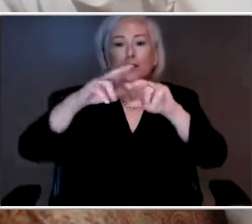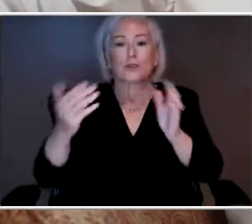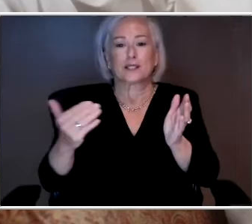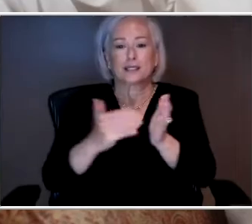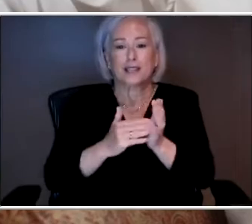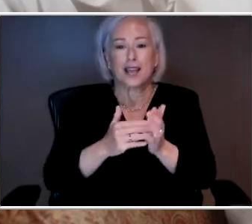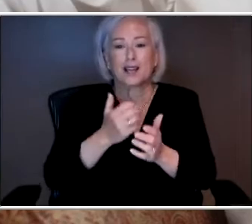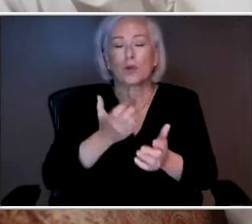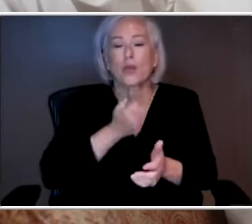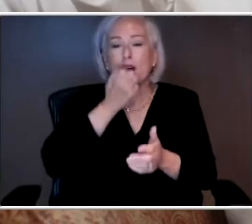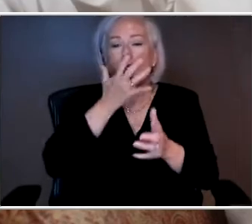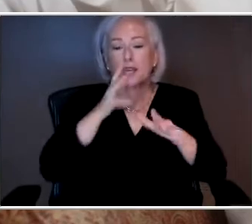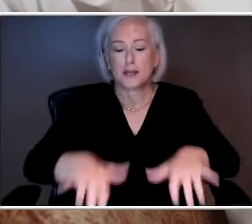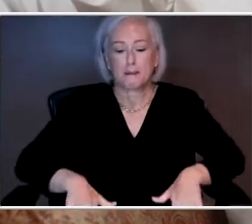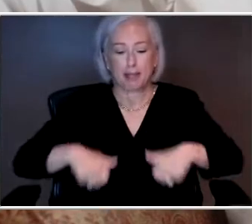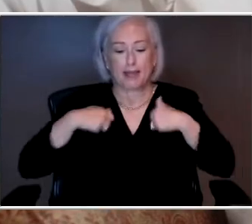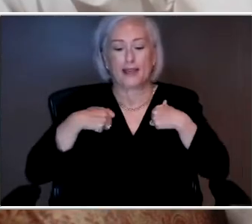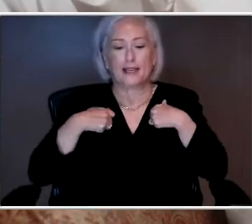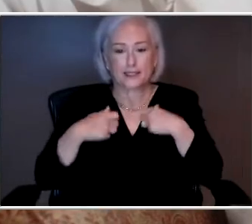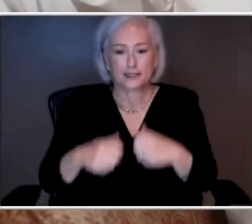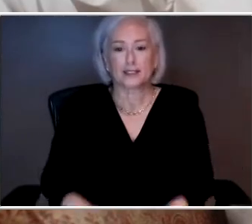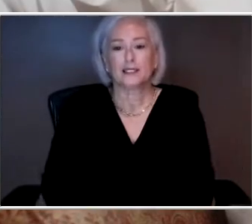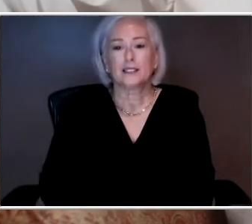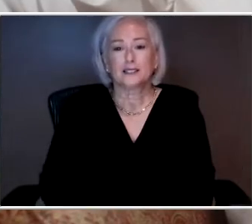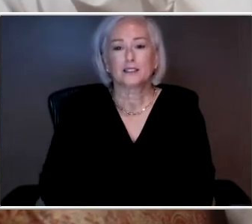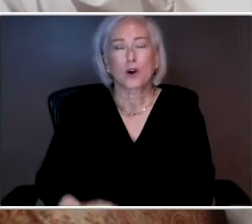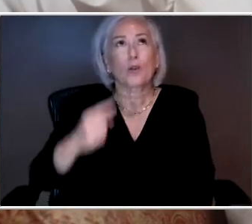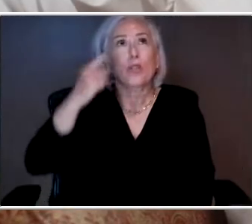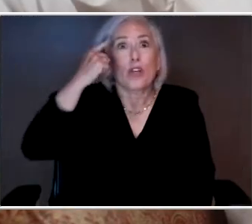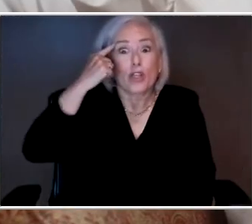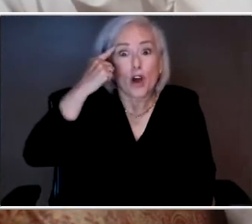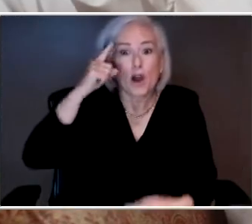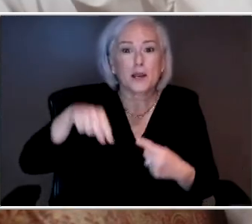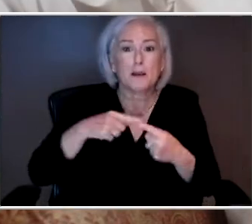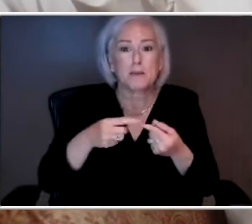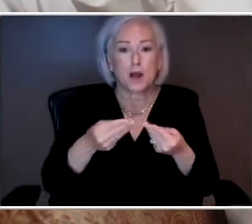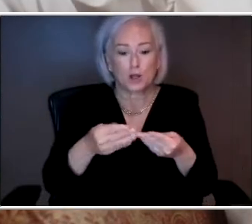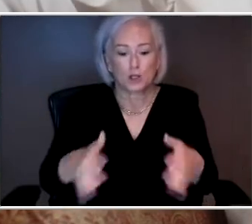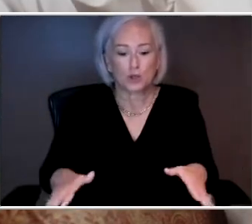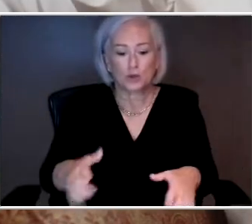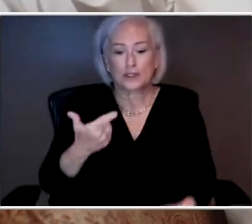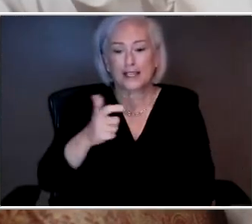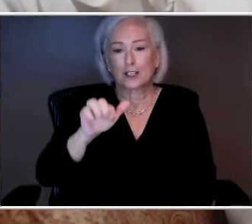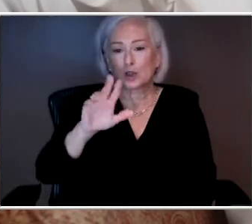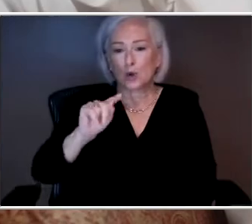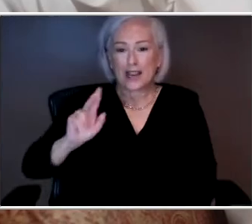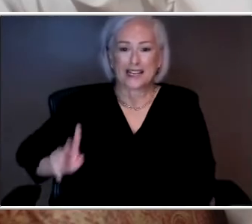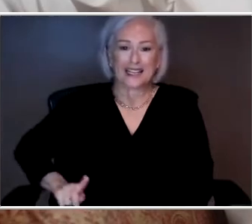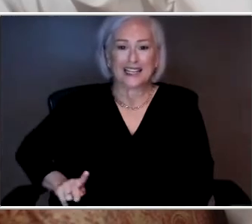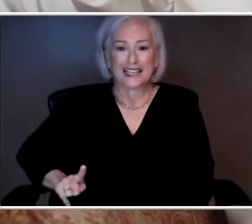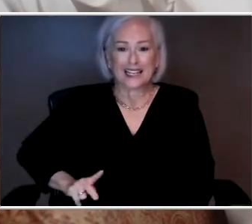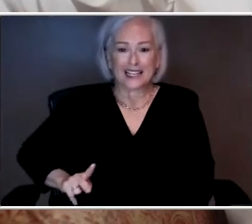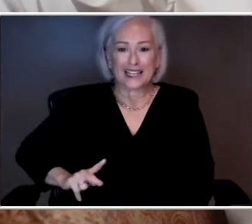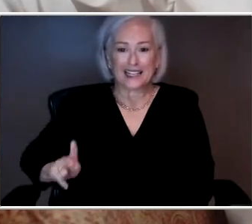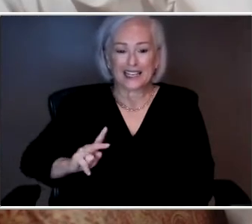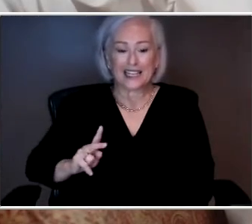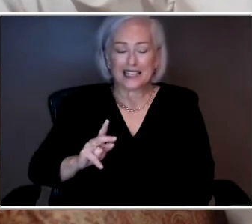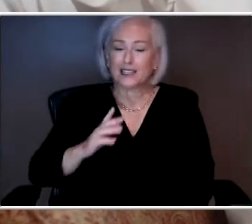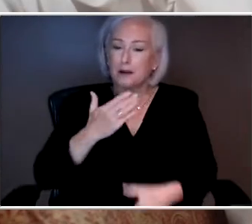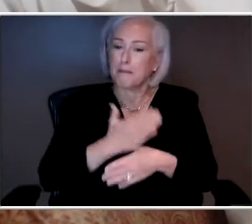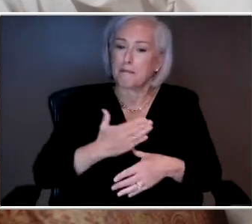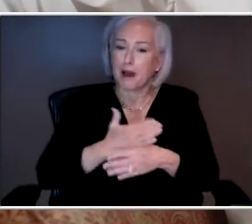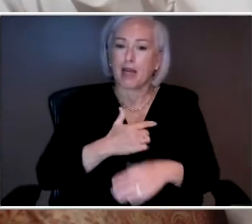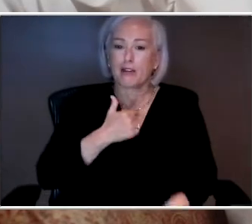the thought of losing Grant's kidney took a toll on me. It took a toll on all of